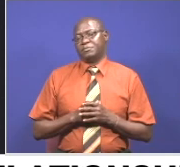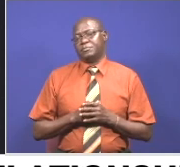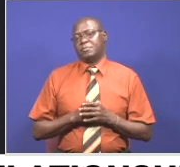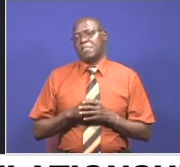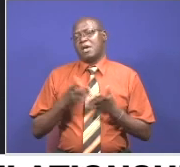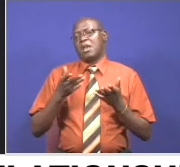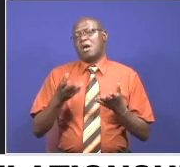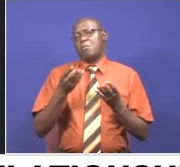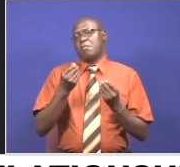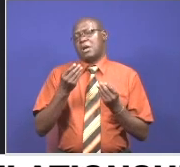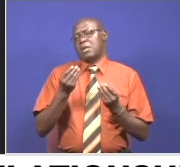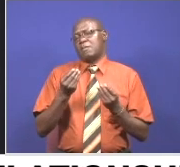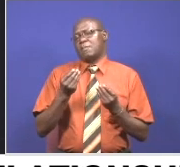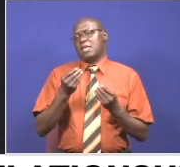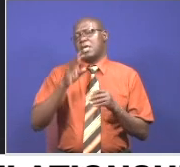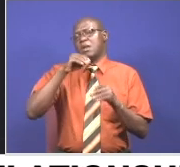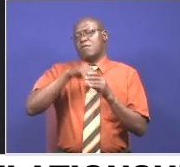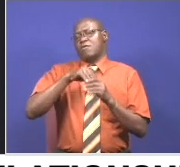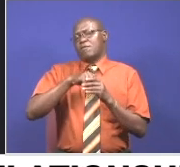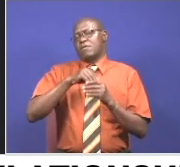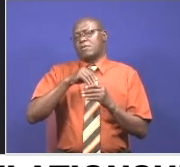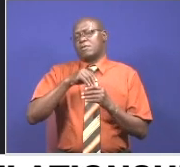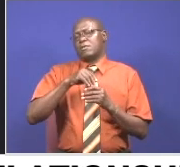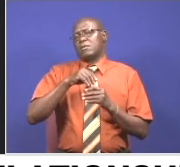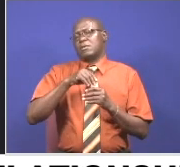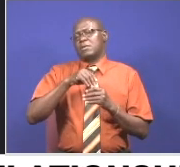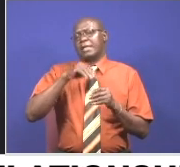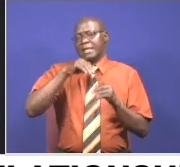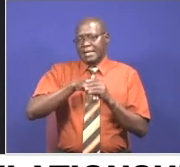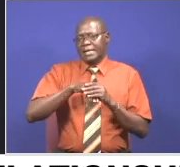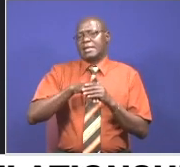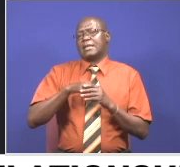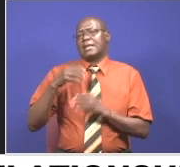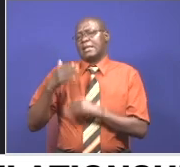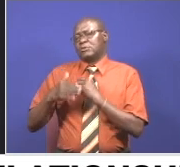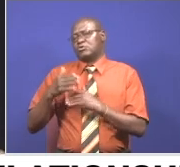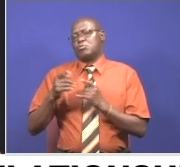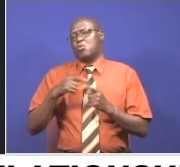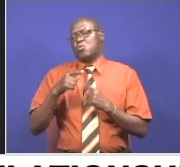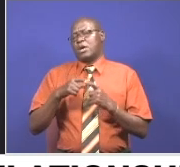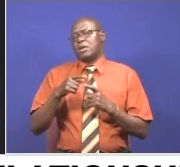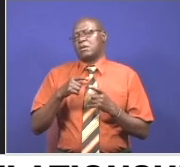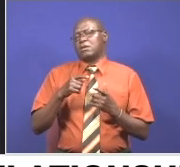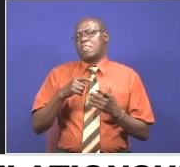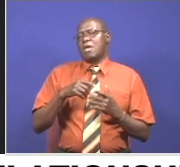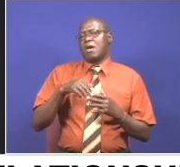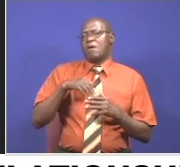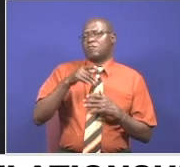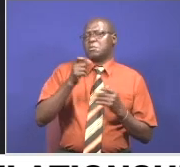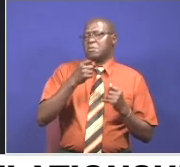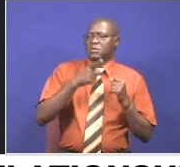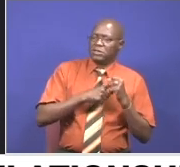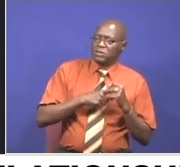relationship at the dating season? Is it when maybe after 6 months mm-hmm. or when you're engaged? When mm-hmm. should somebody